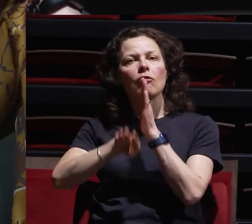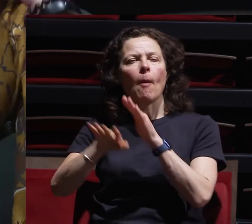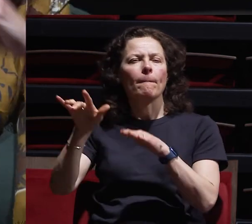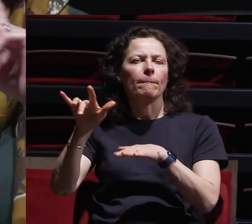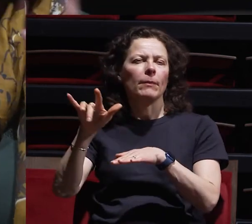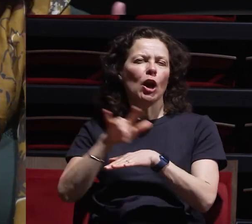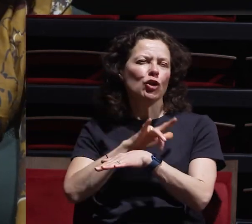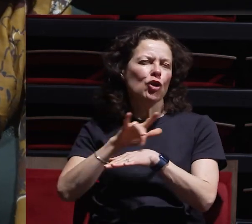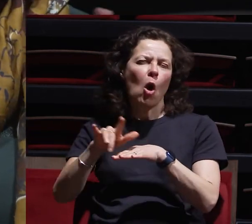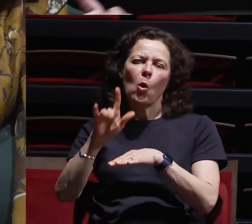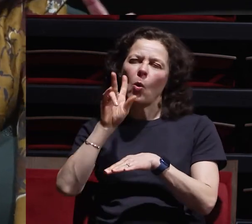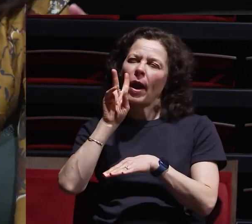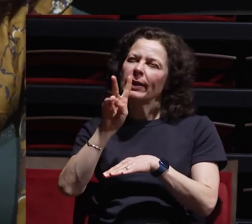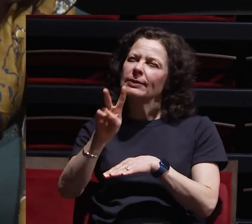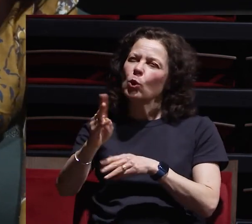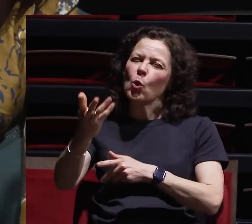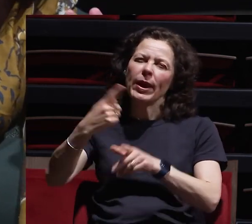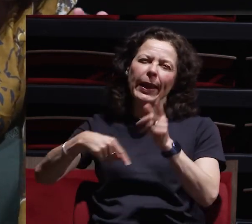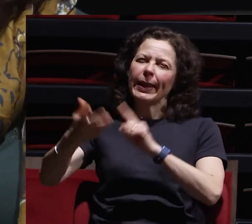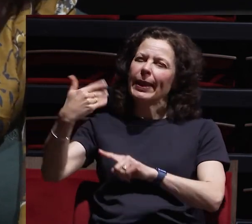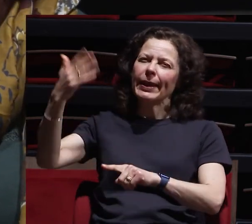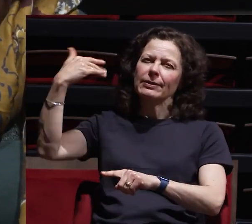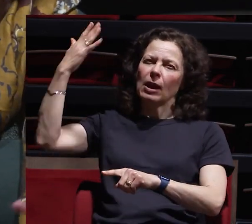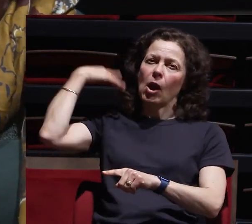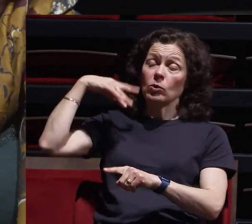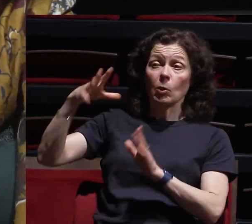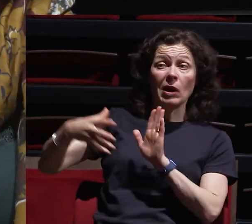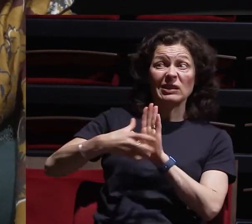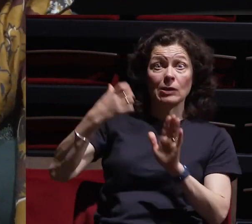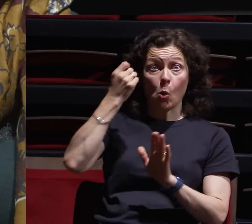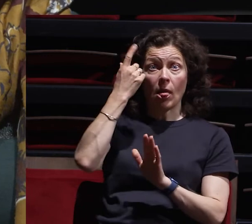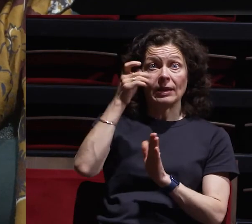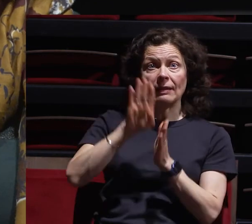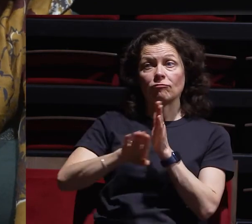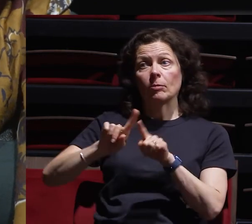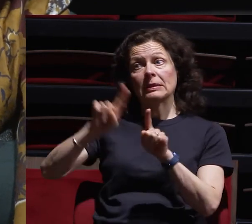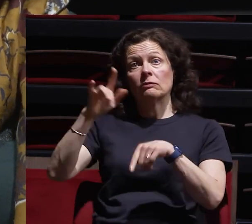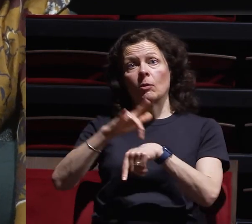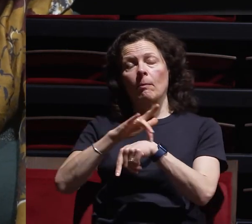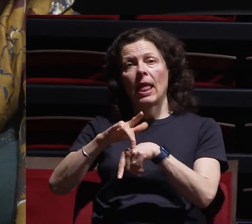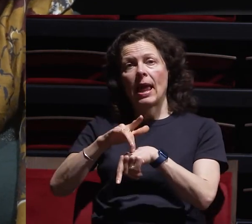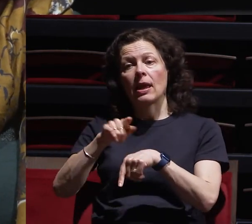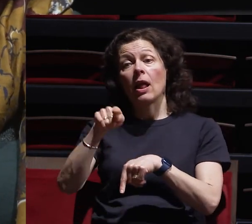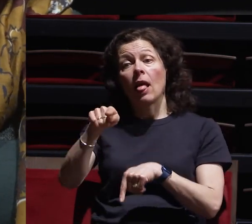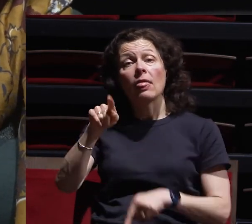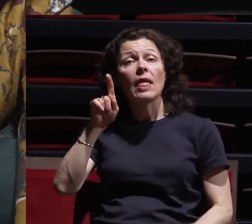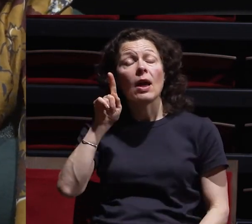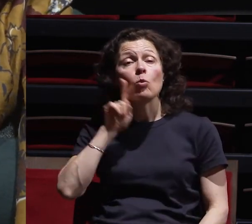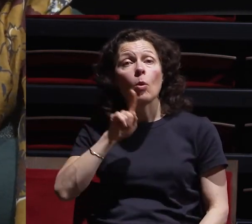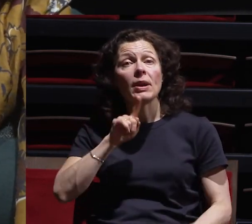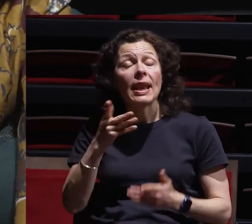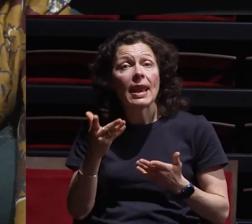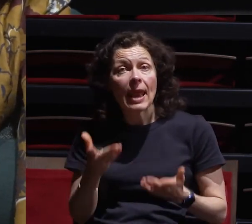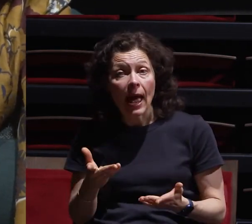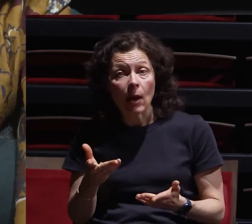to me, and it was magpied from a show I had seen many, many years ago. A seed of an idea from another show.